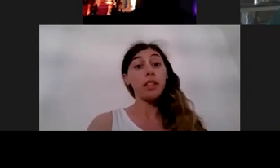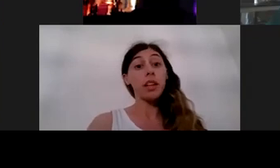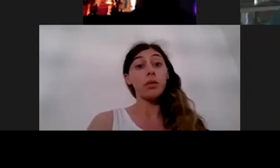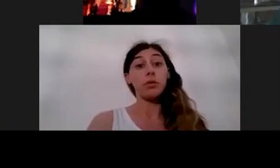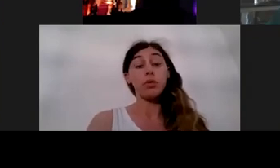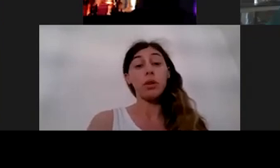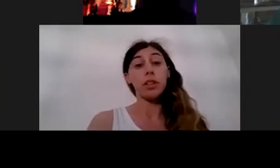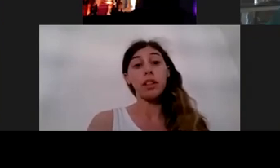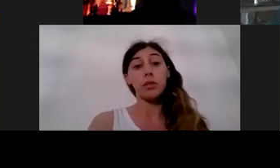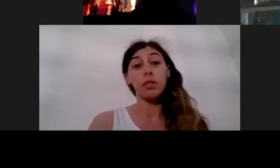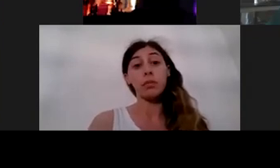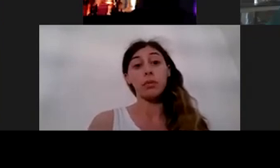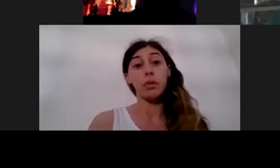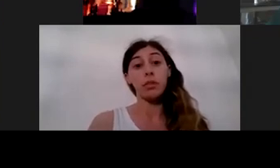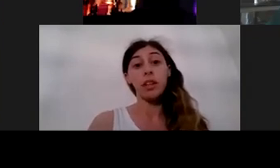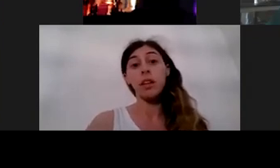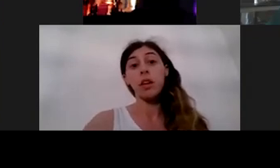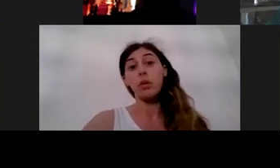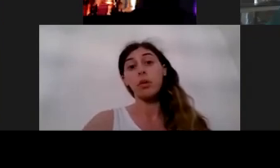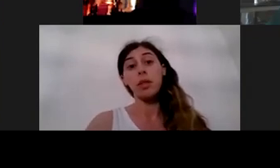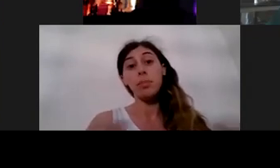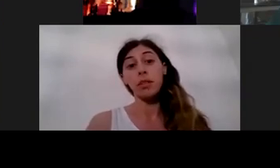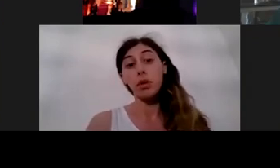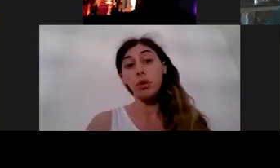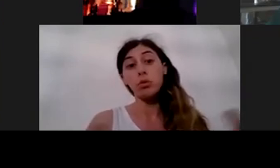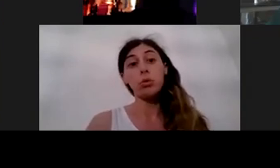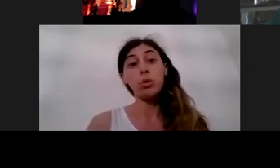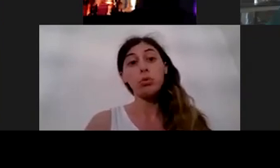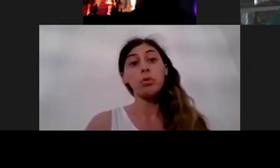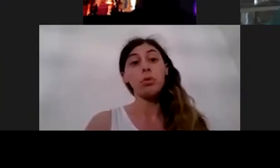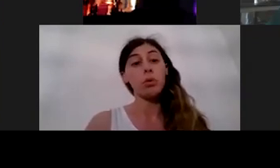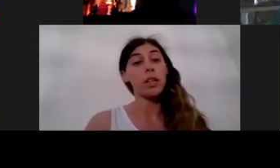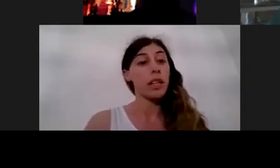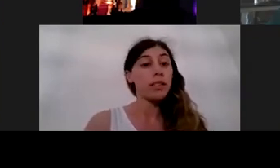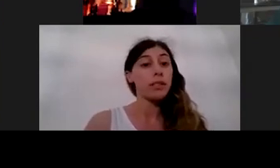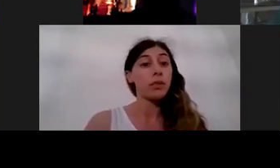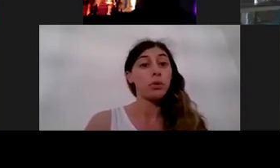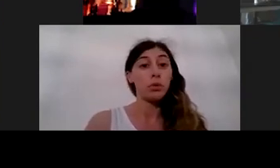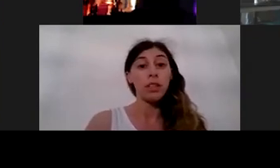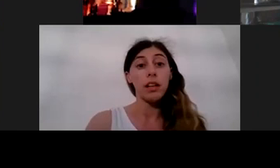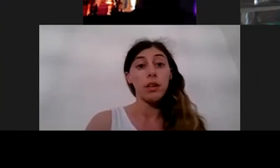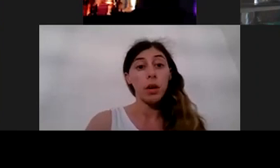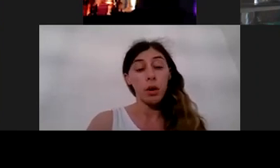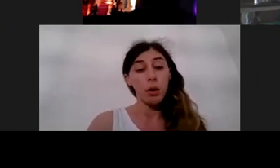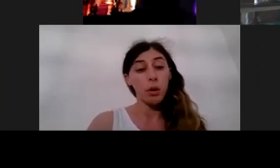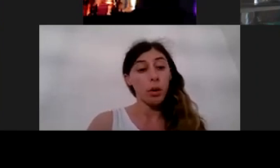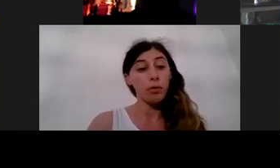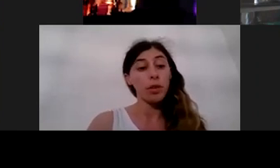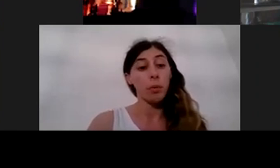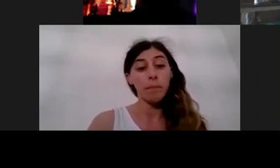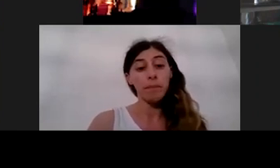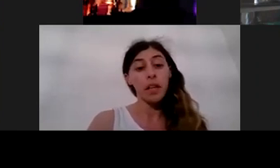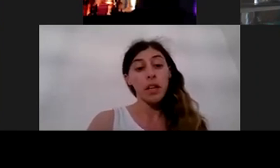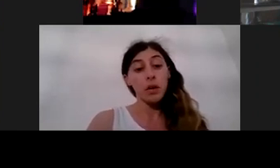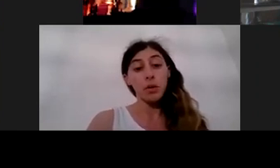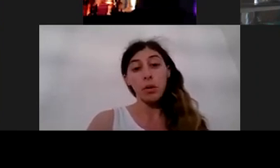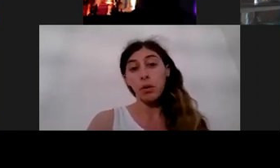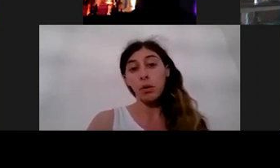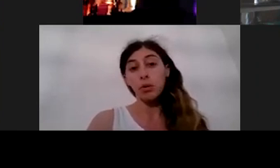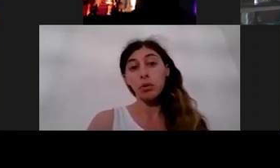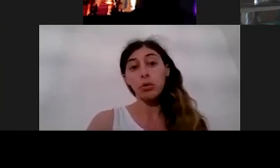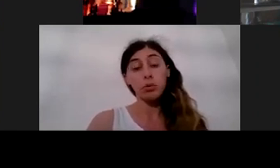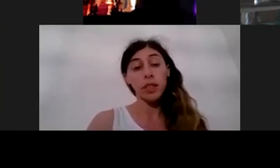areas in Europe, but at the same time, we have some of the most privileged areas. So as you can see, we